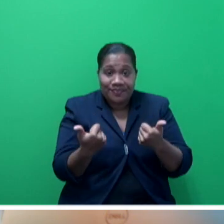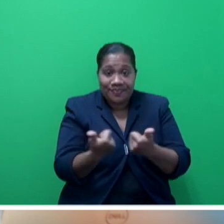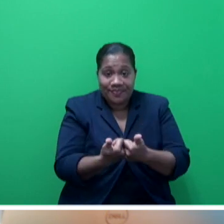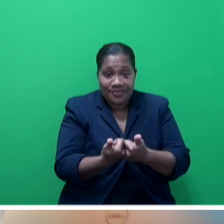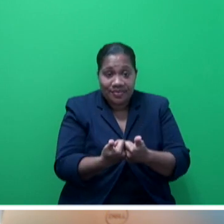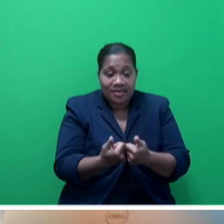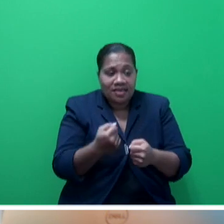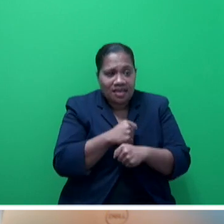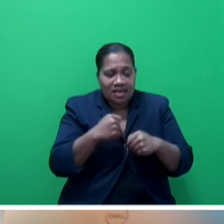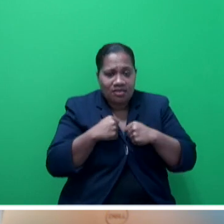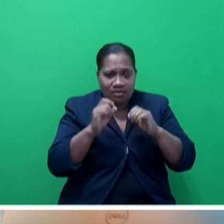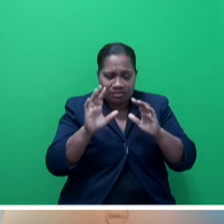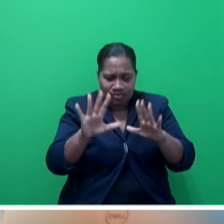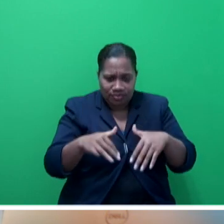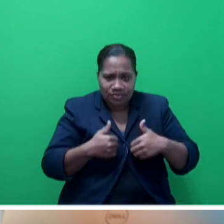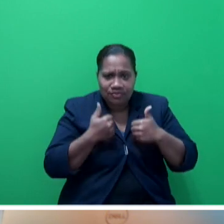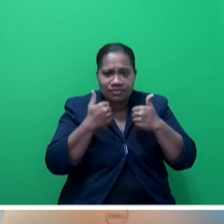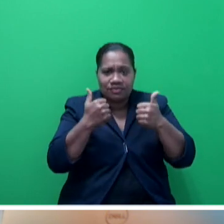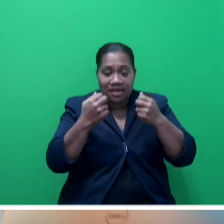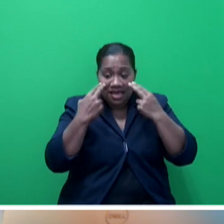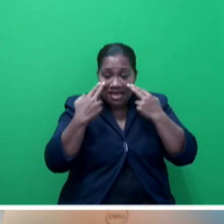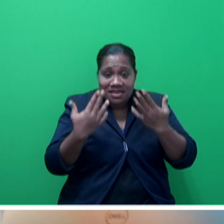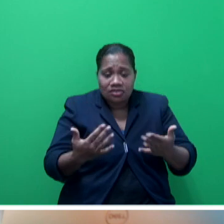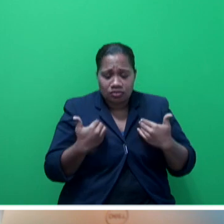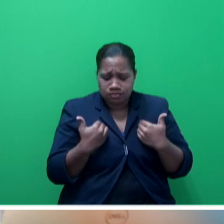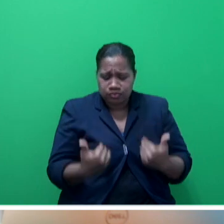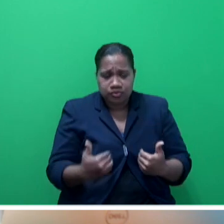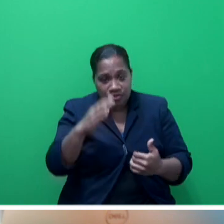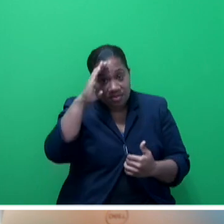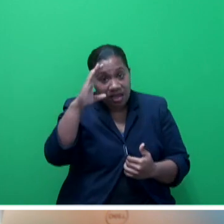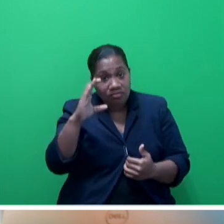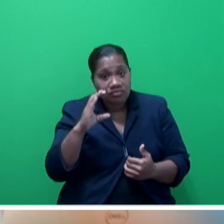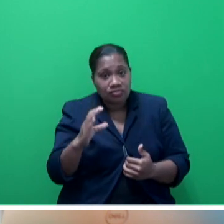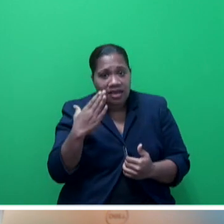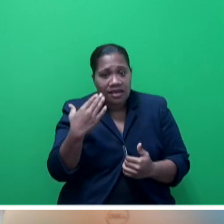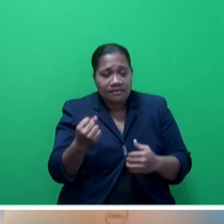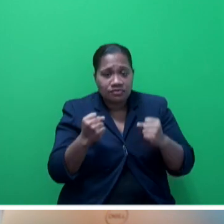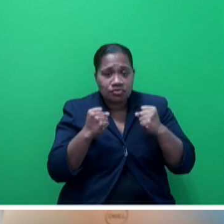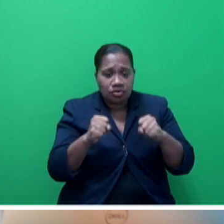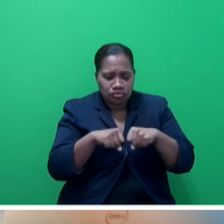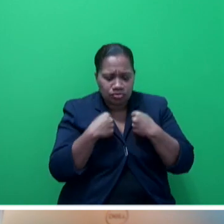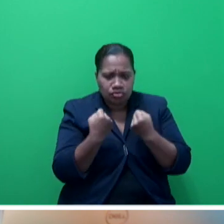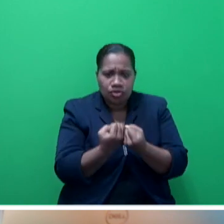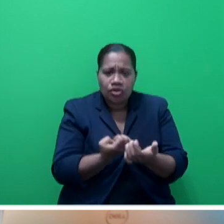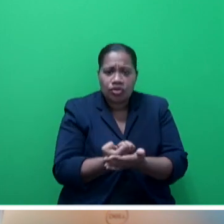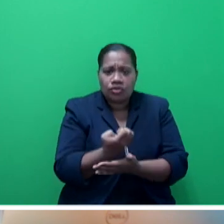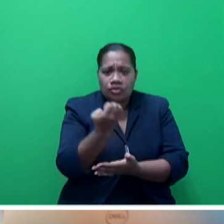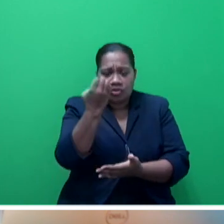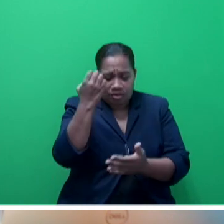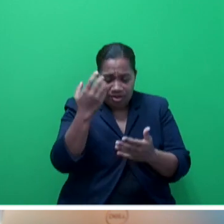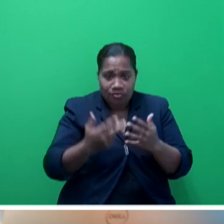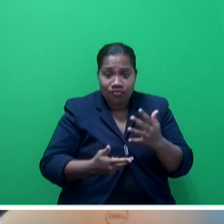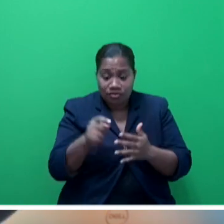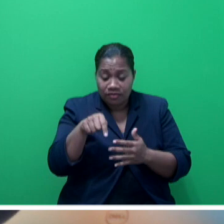a low-emitting and nature-rich country creates a strong socio-economic rationale for Fiji to sign the ERPA